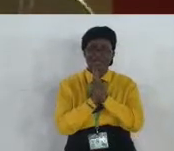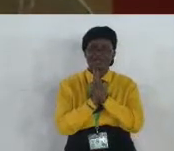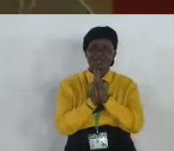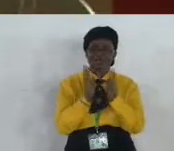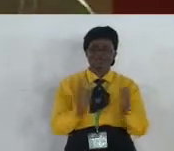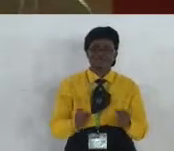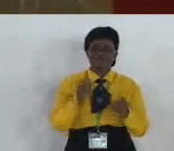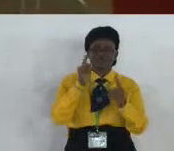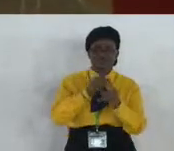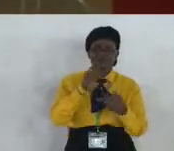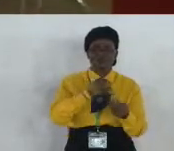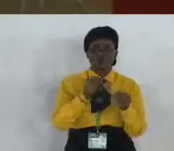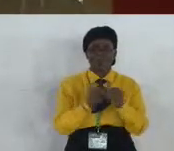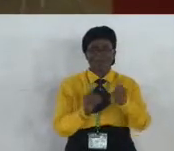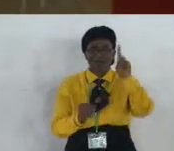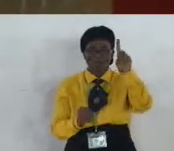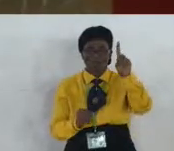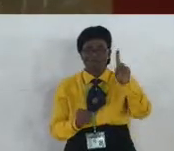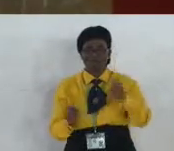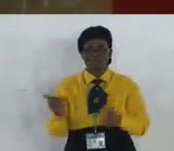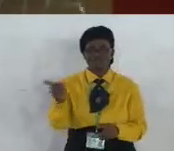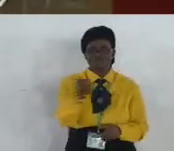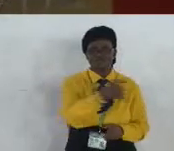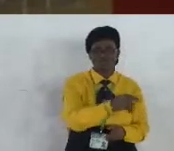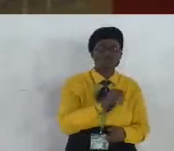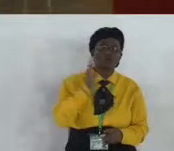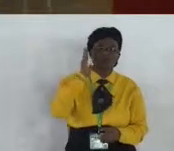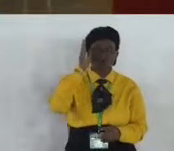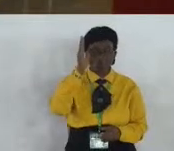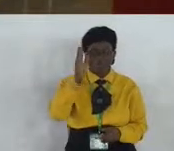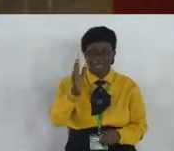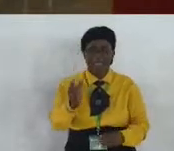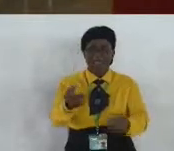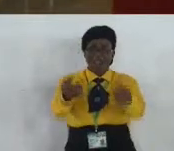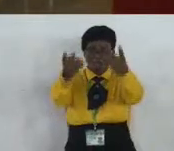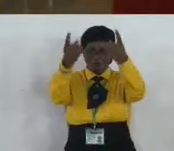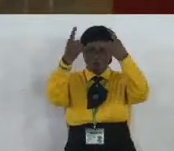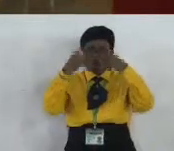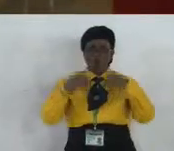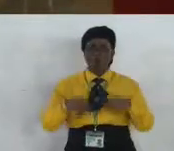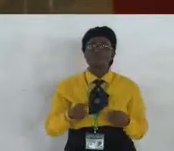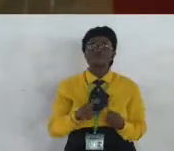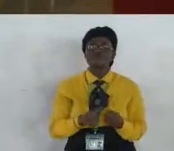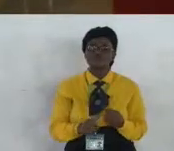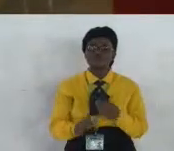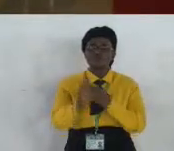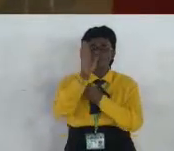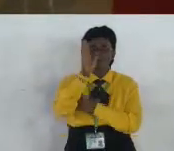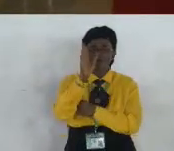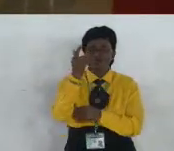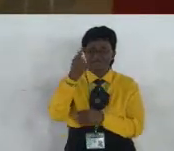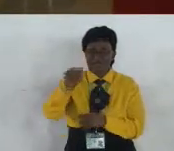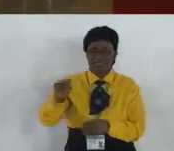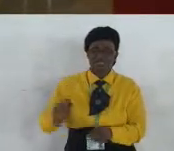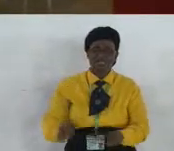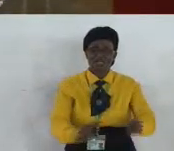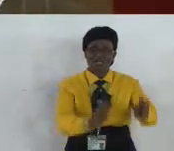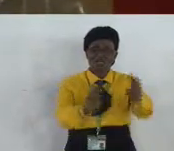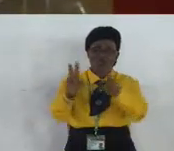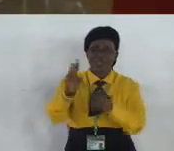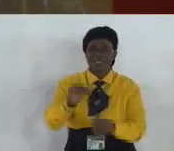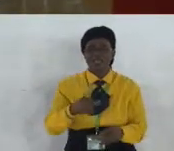Number one, we are going to approach God the way we taught you yesterday. We are going to start